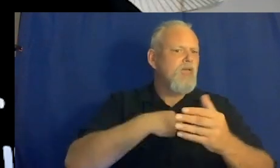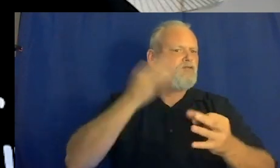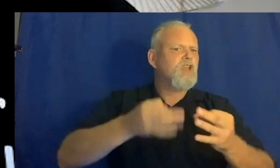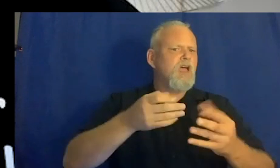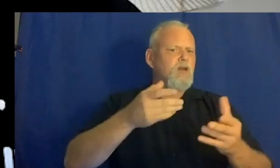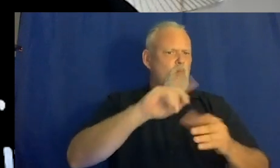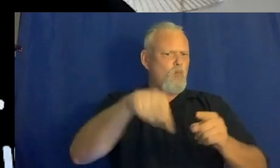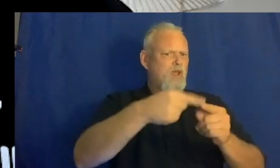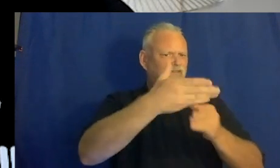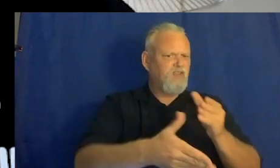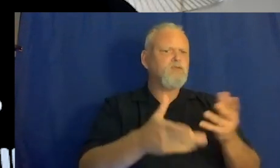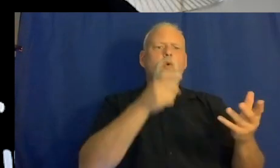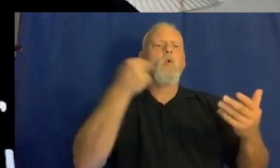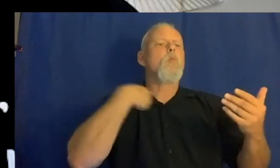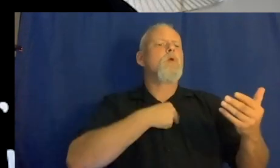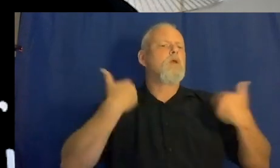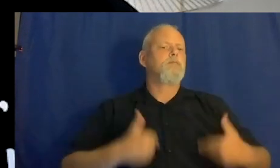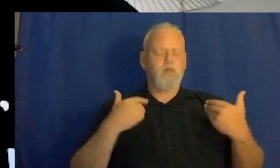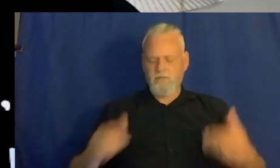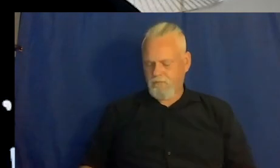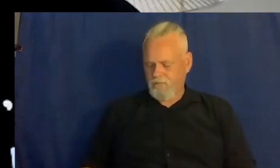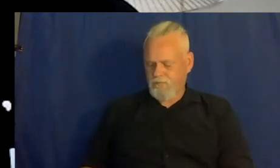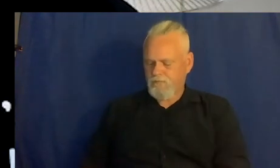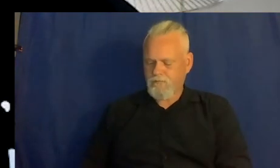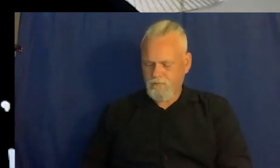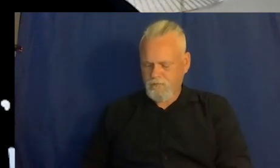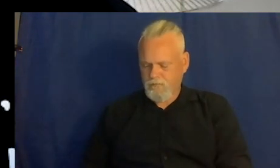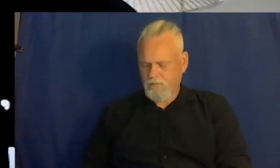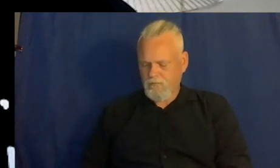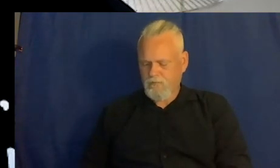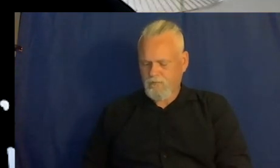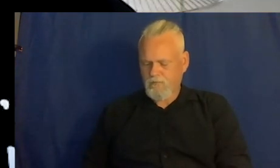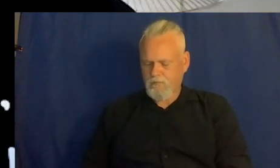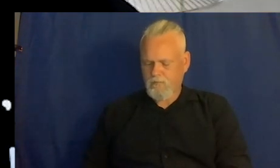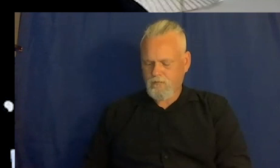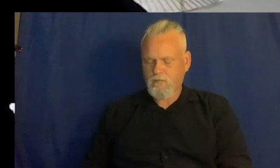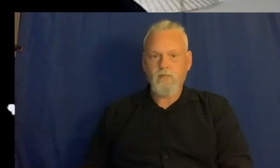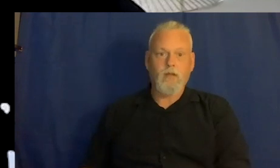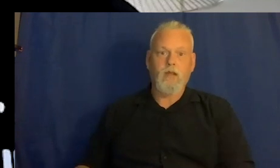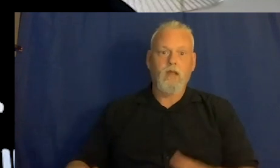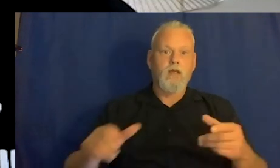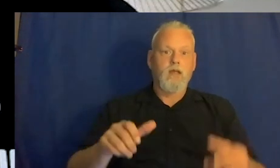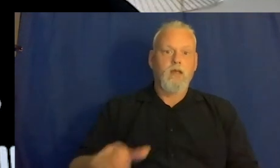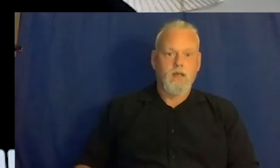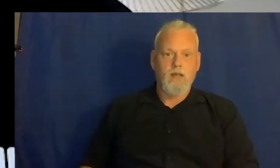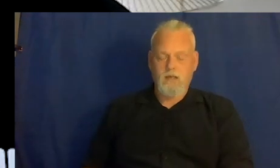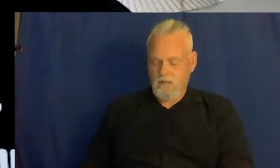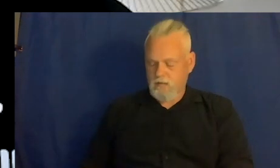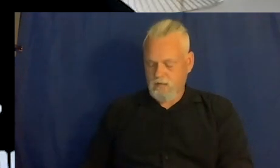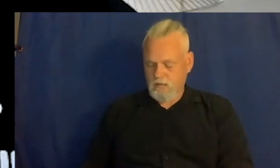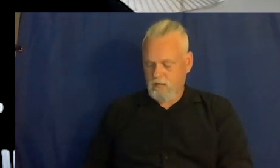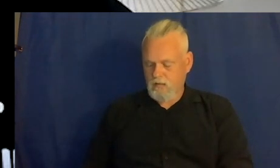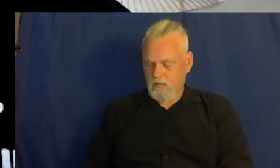side. Now, our community is not new to this moment. We have been a part of it time and time again during the civil